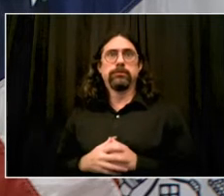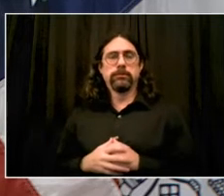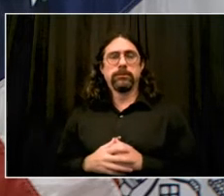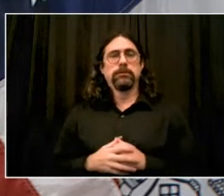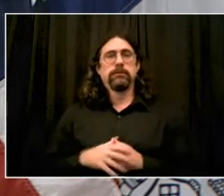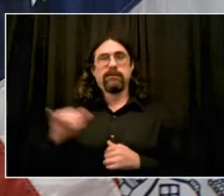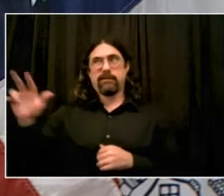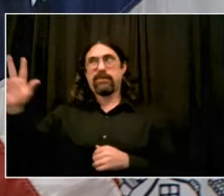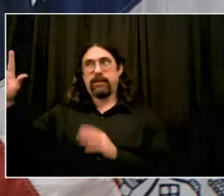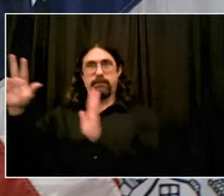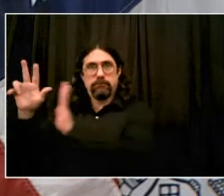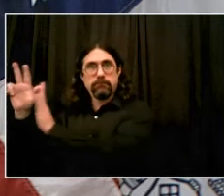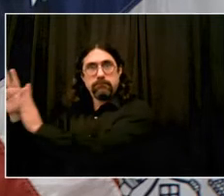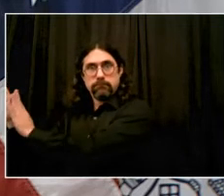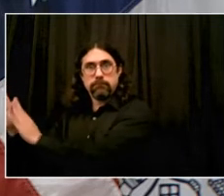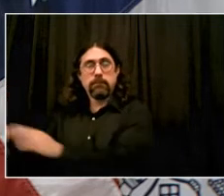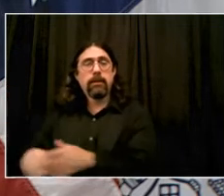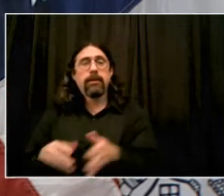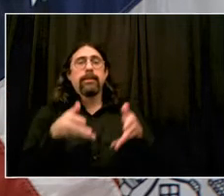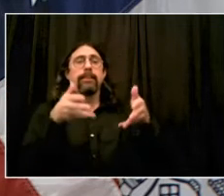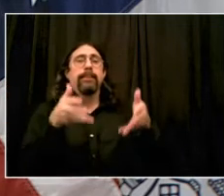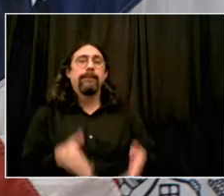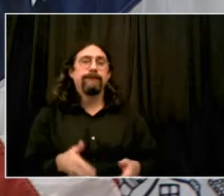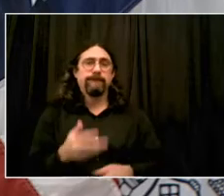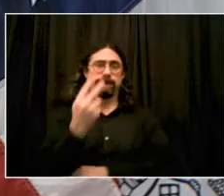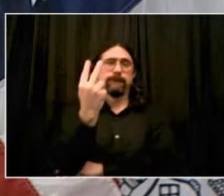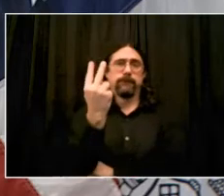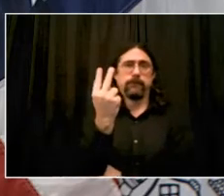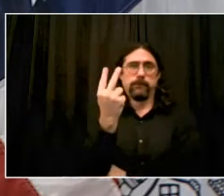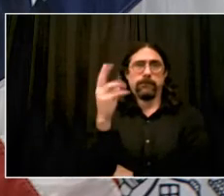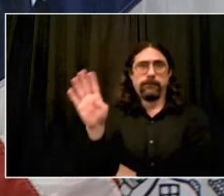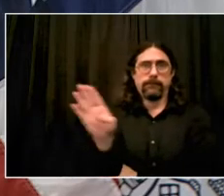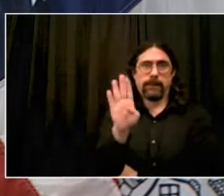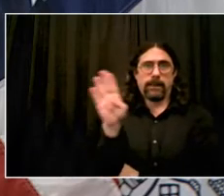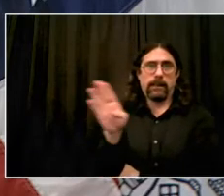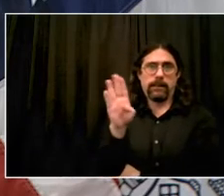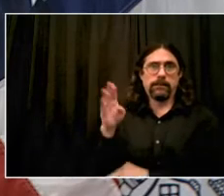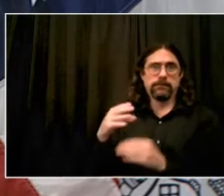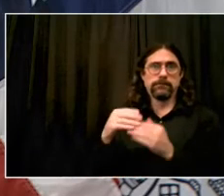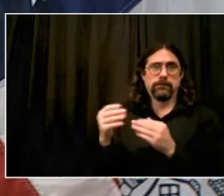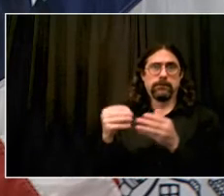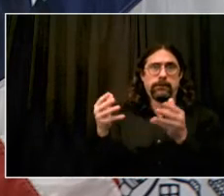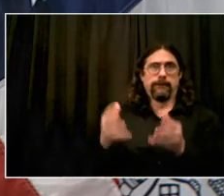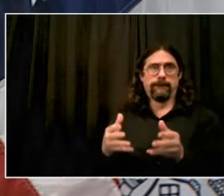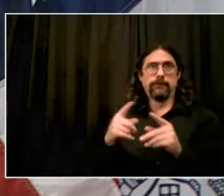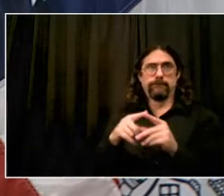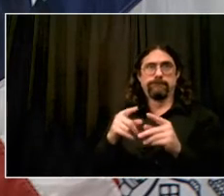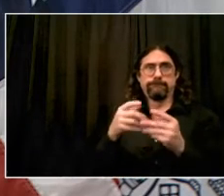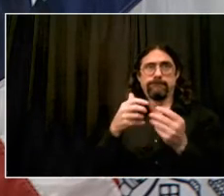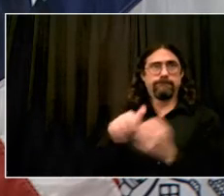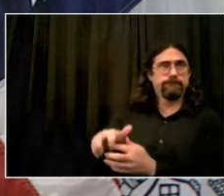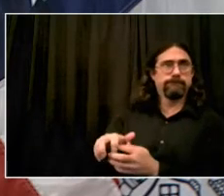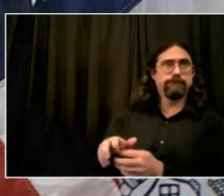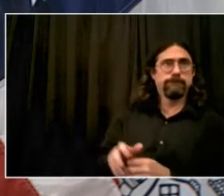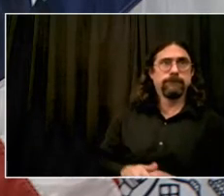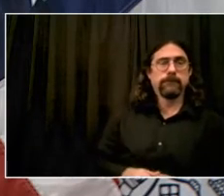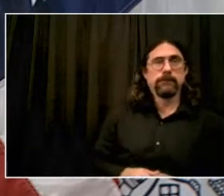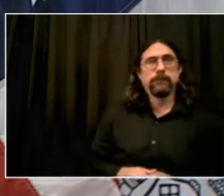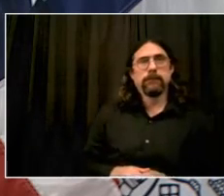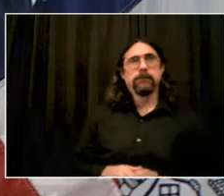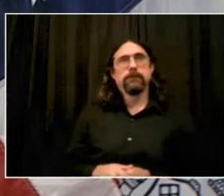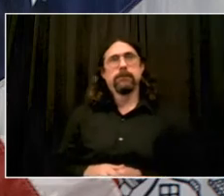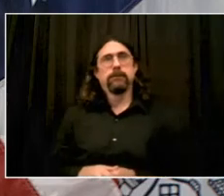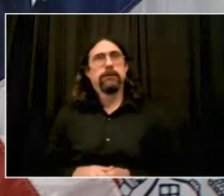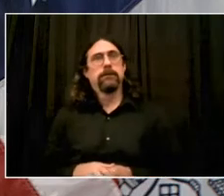played a really important role in that, and we're encouraging other cities and states to do the same, and even working with cities around the world to see them